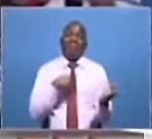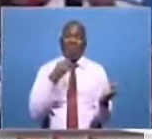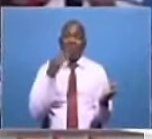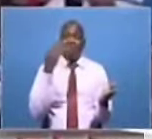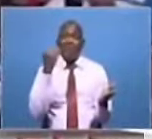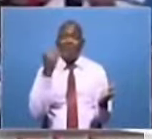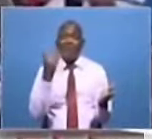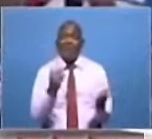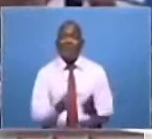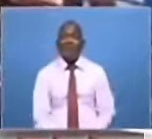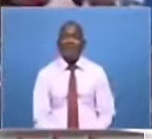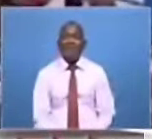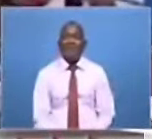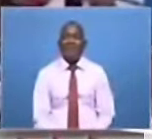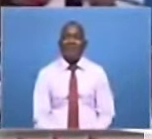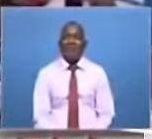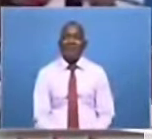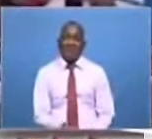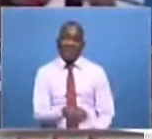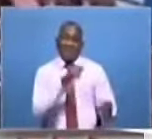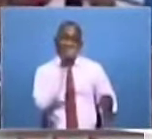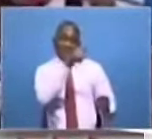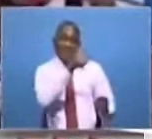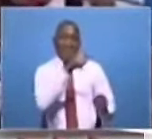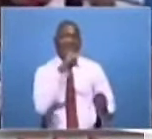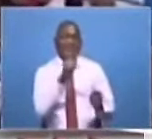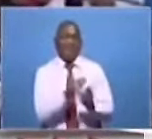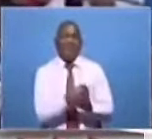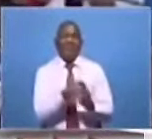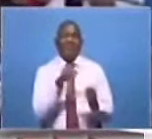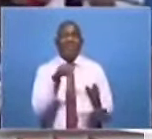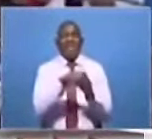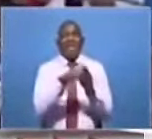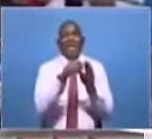because he is saying that legally,